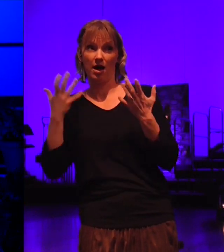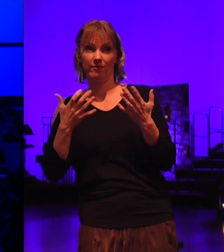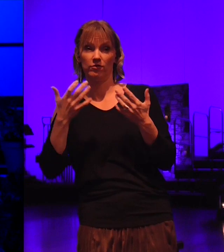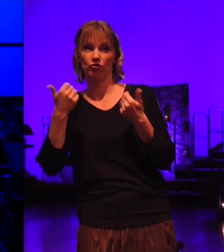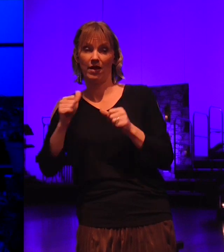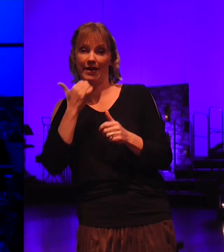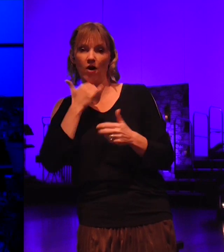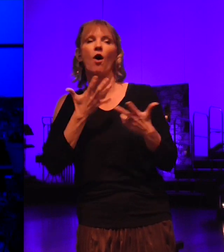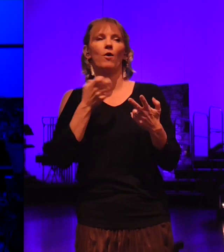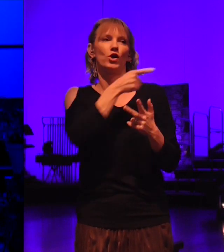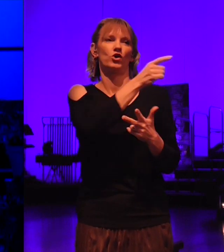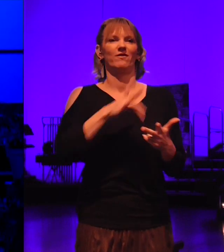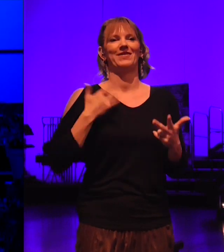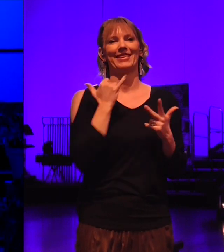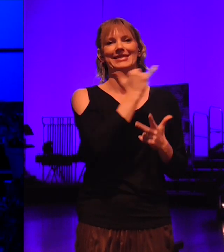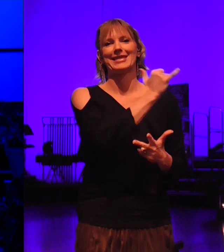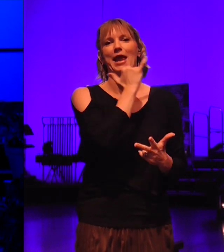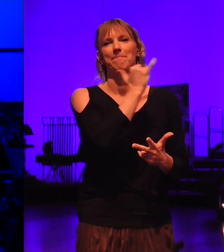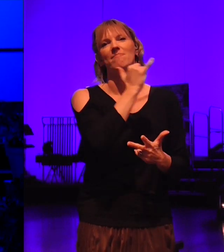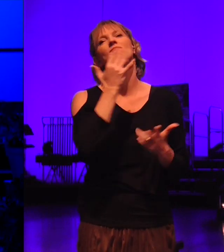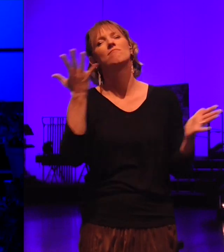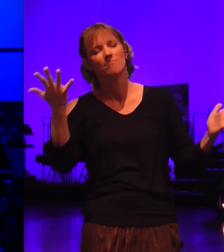way. Always a good idea.